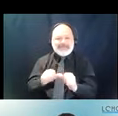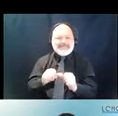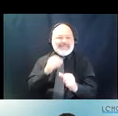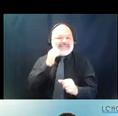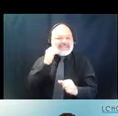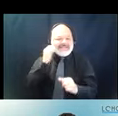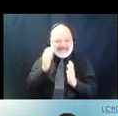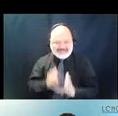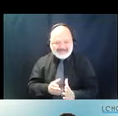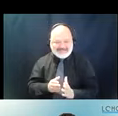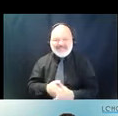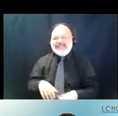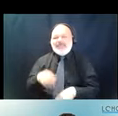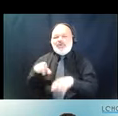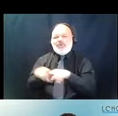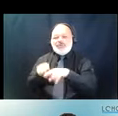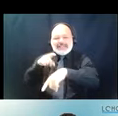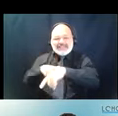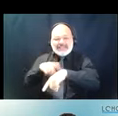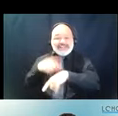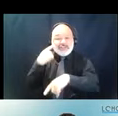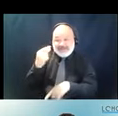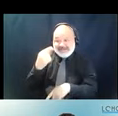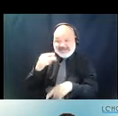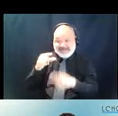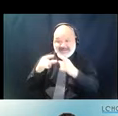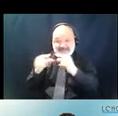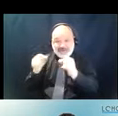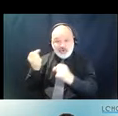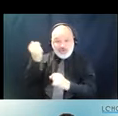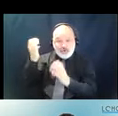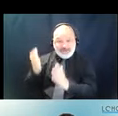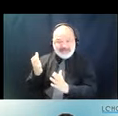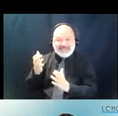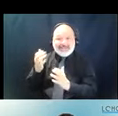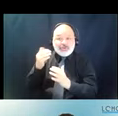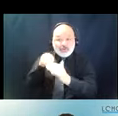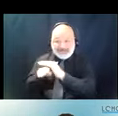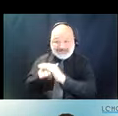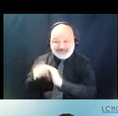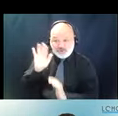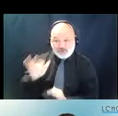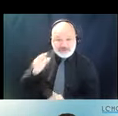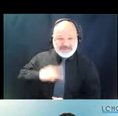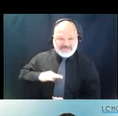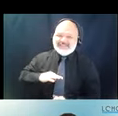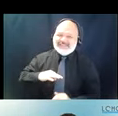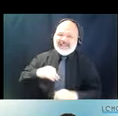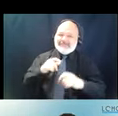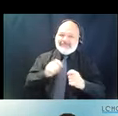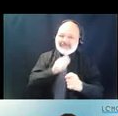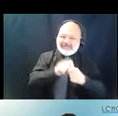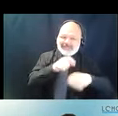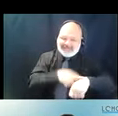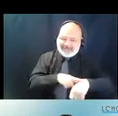a time requirement if you're a green card holder to access those benefits. So it continues to be a challenge. And unless